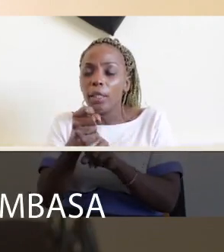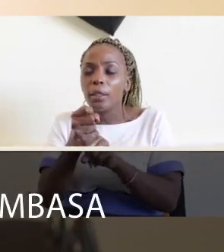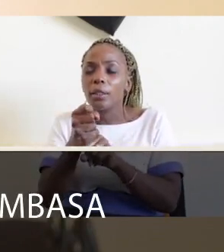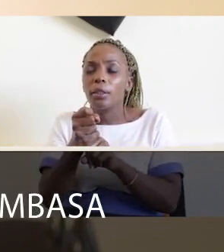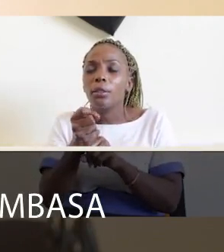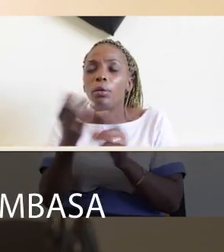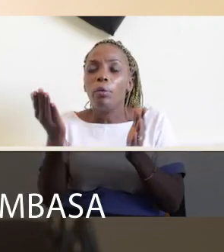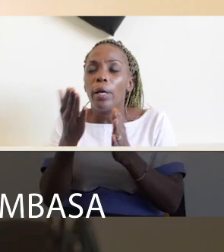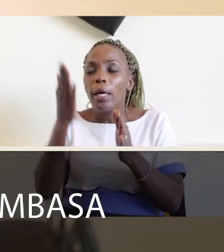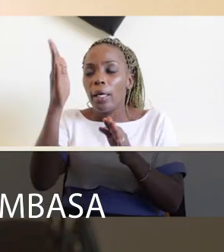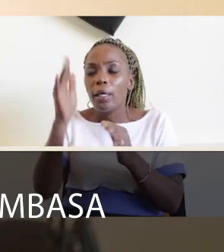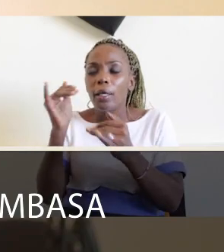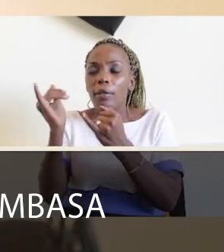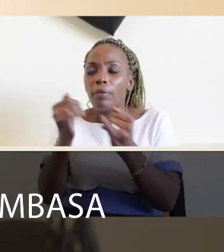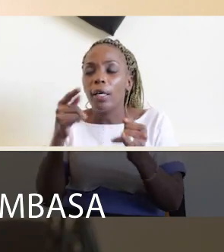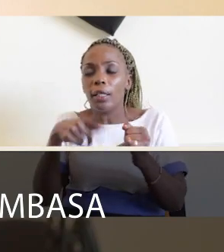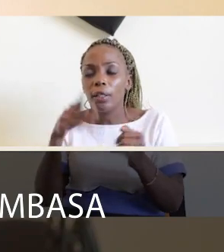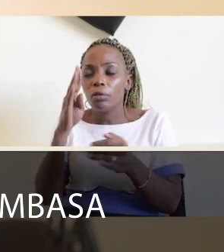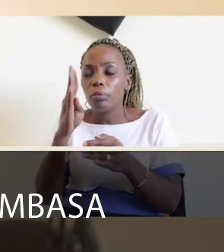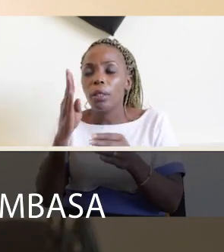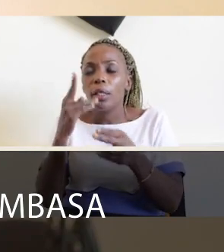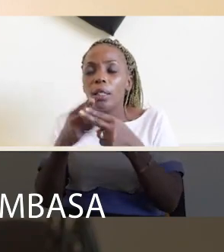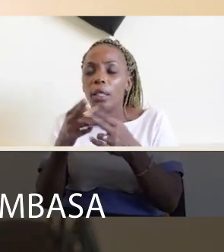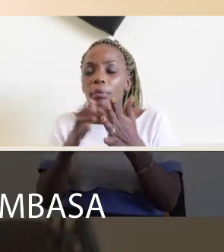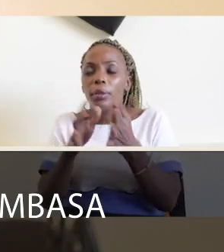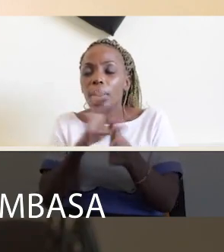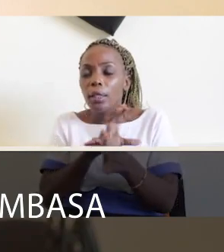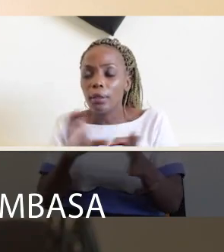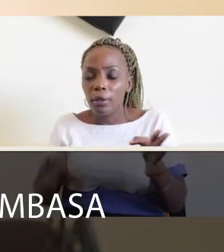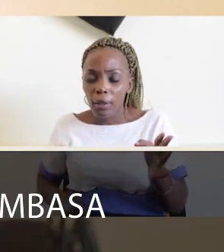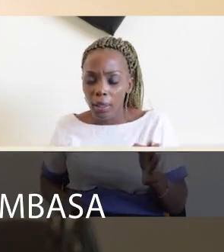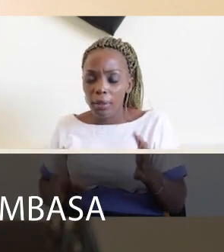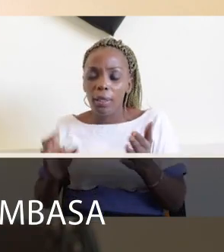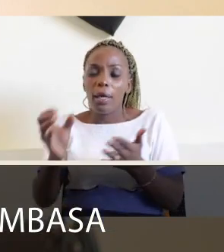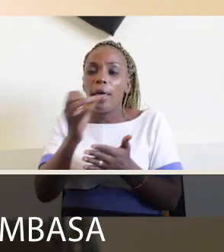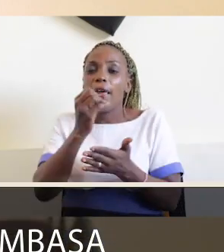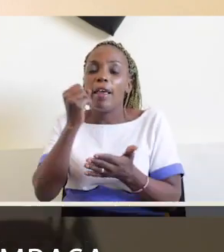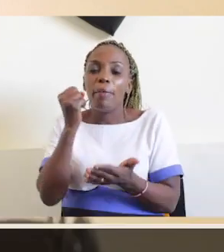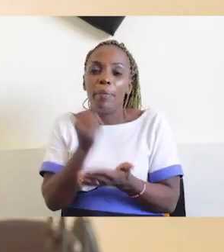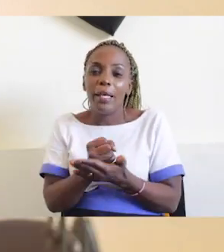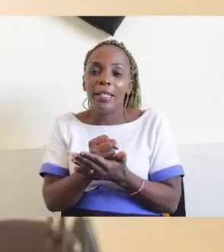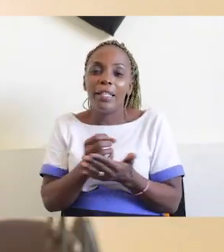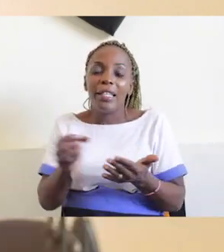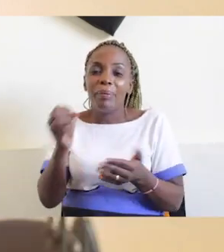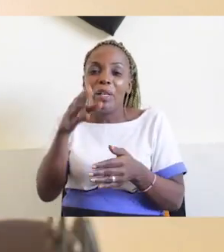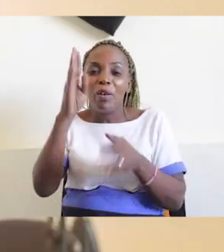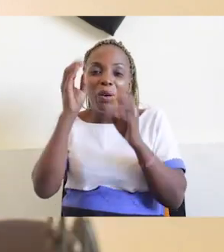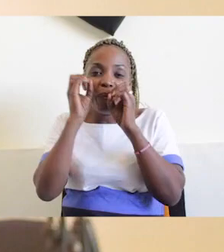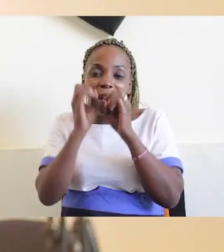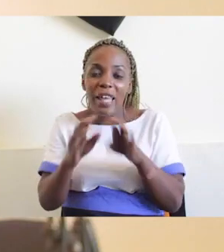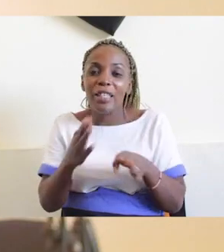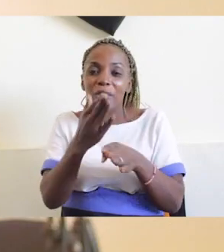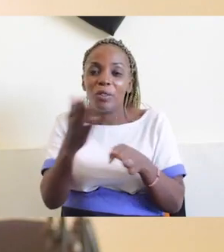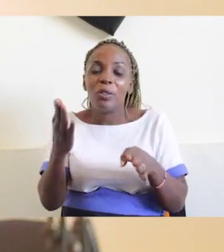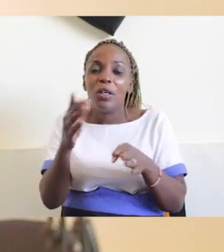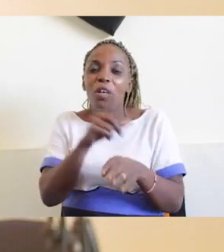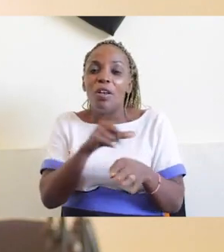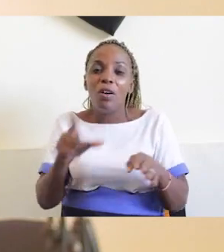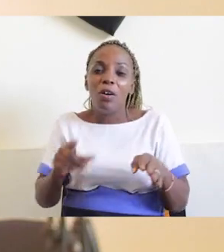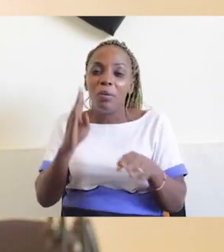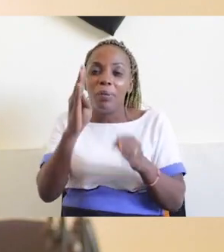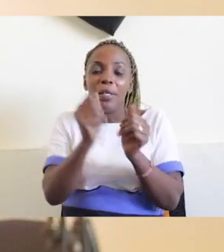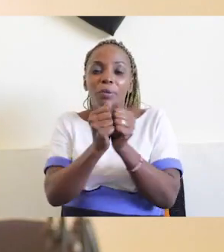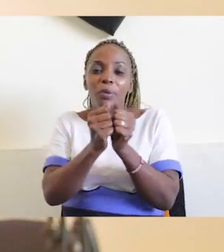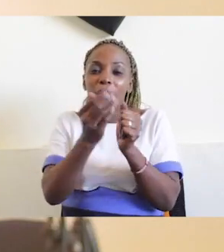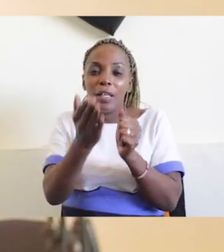you have called us to be. In Jesus' name, amen. Amen. God bless you, and the Lord be with